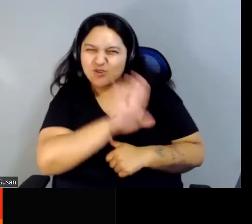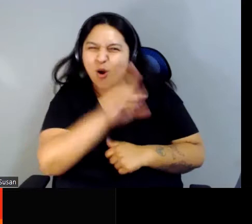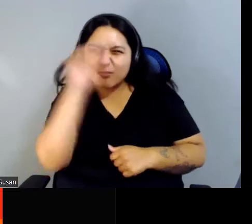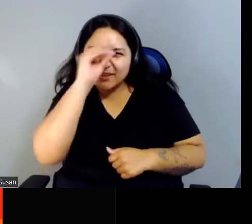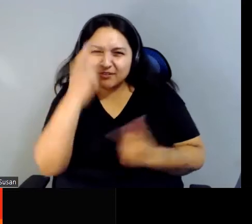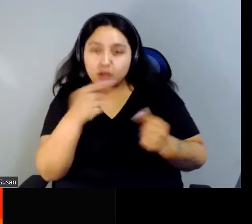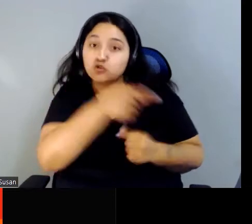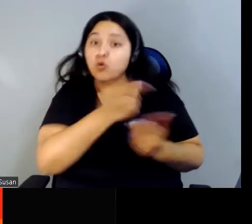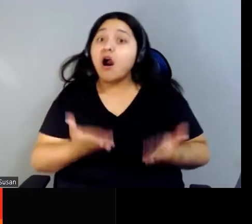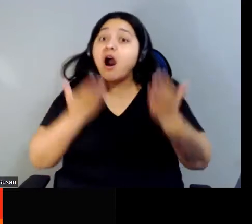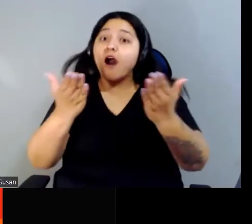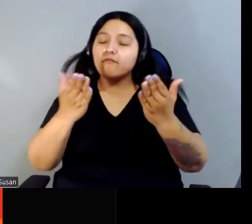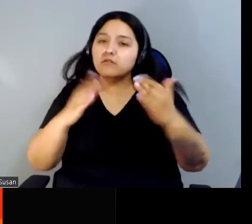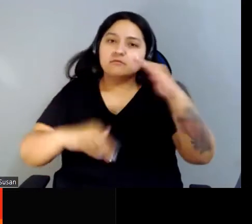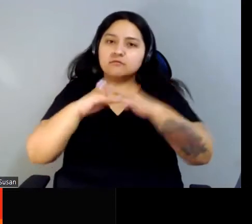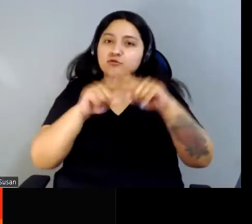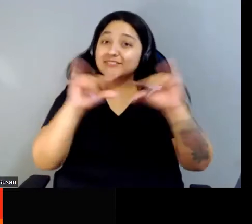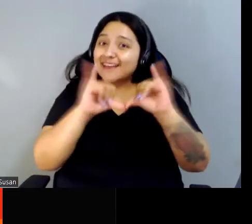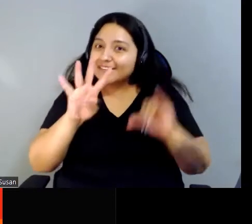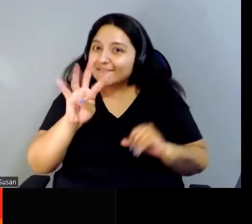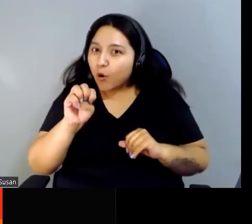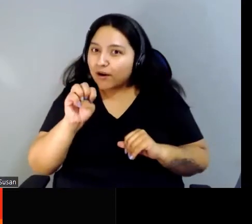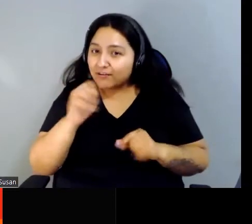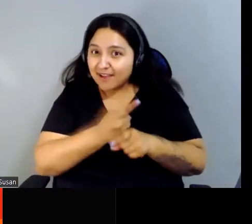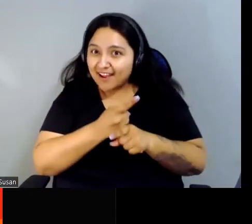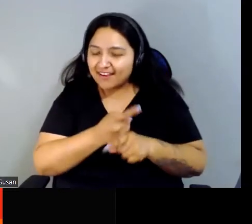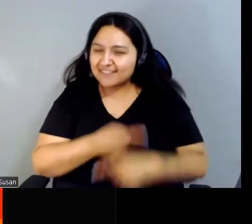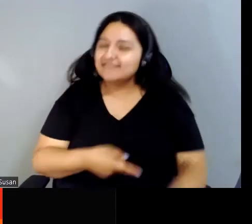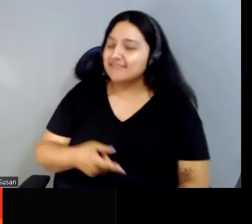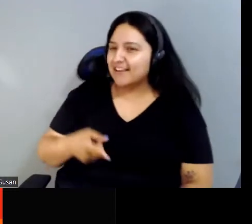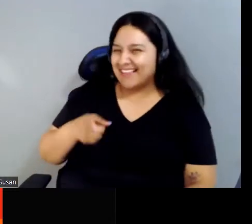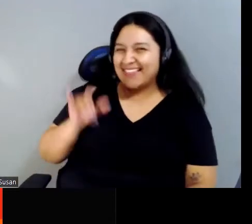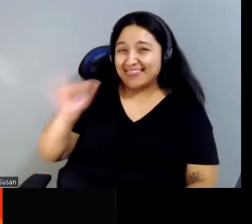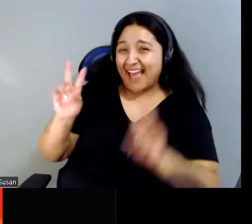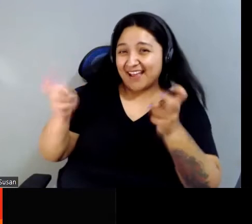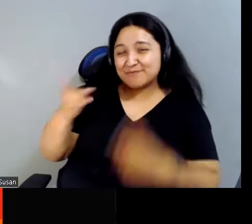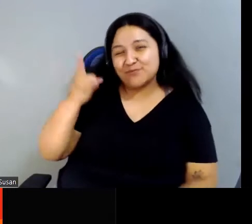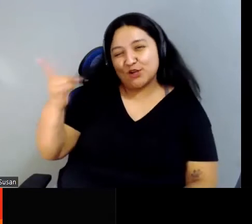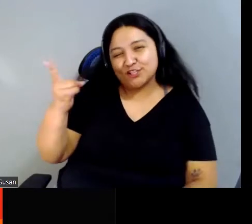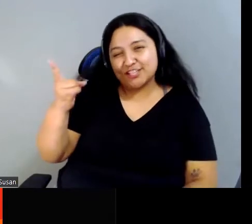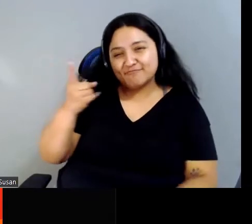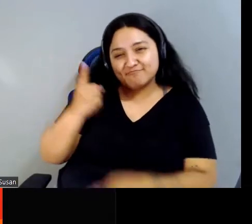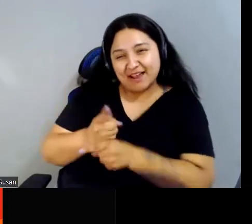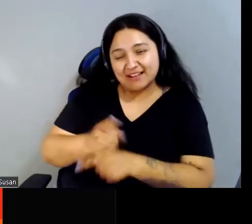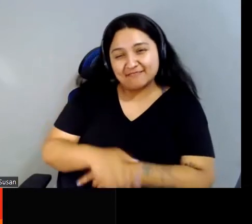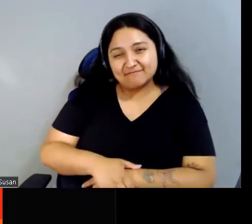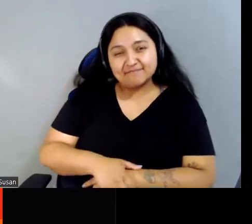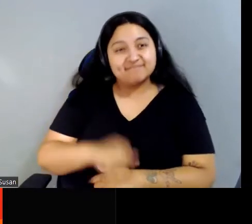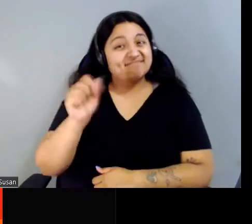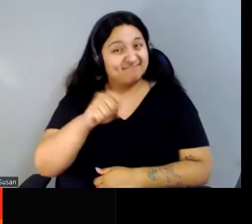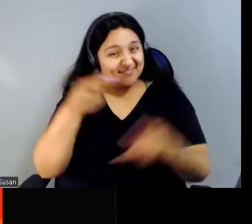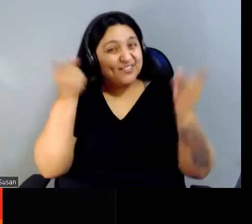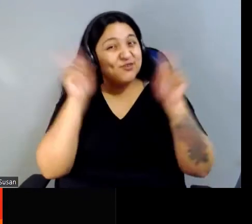size 40? It's bullshit, Marcy. Yes. I agree. You